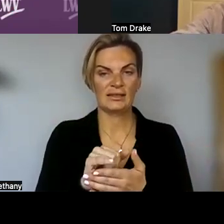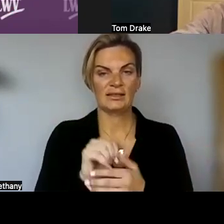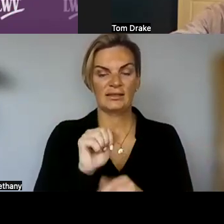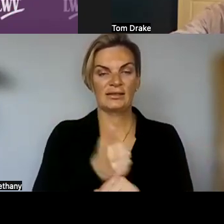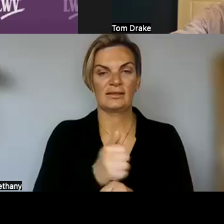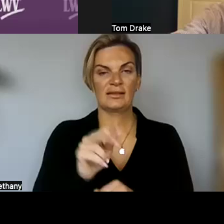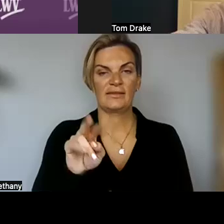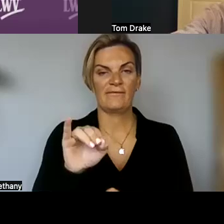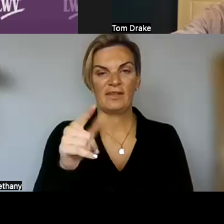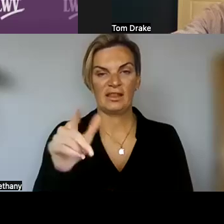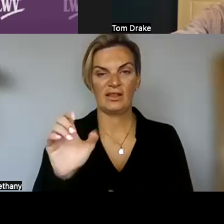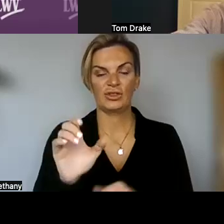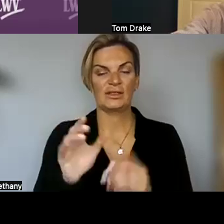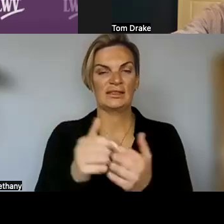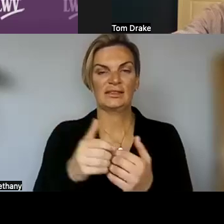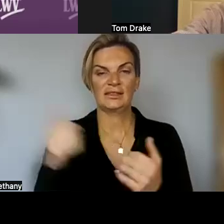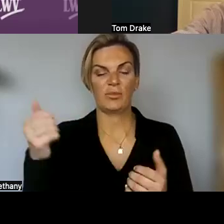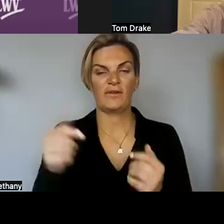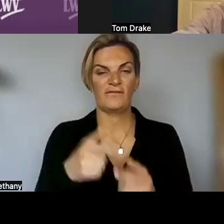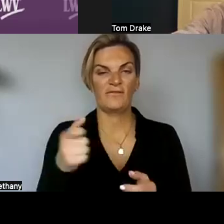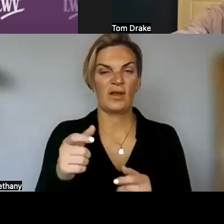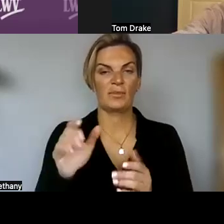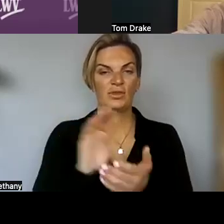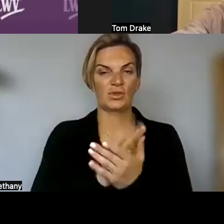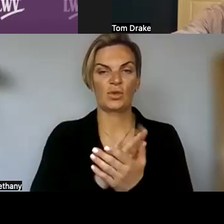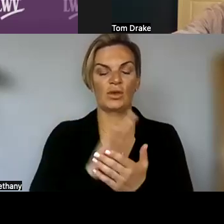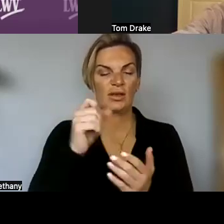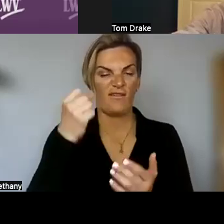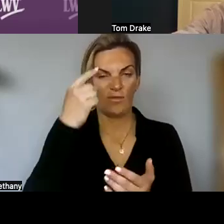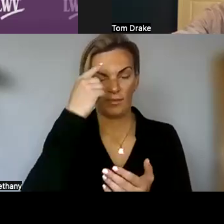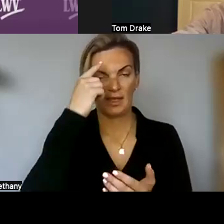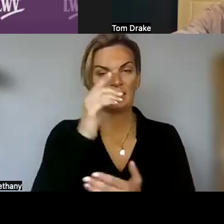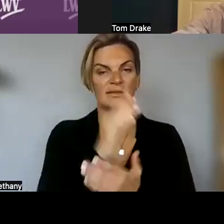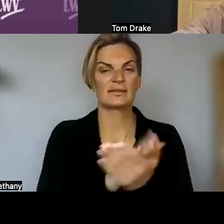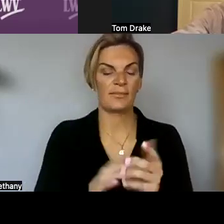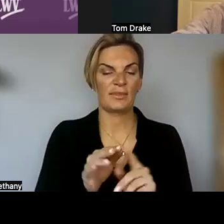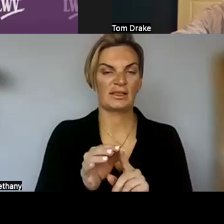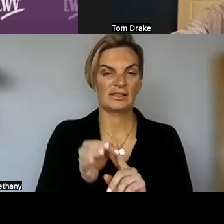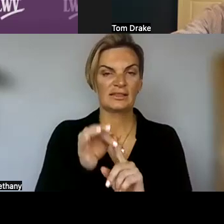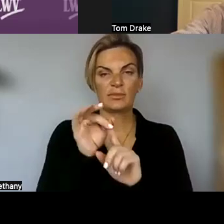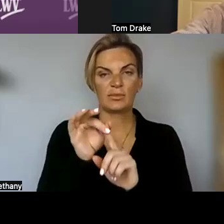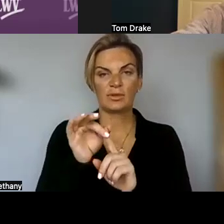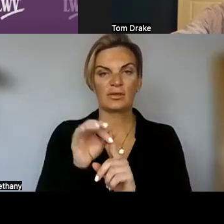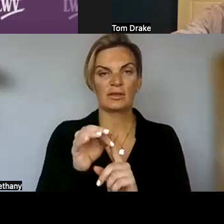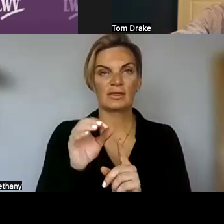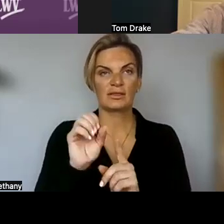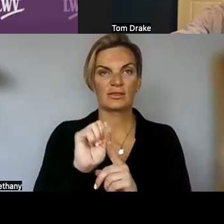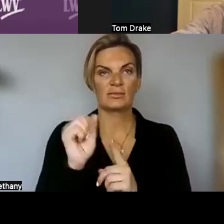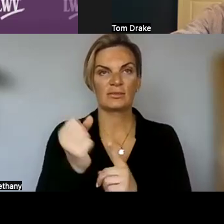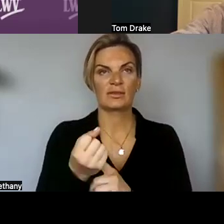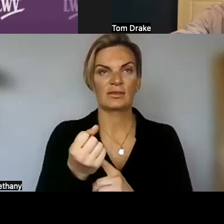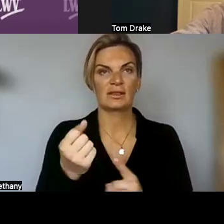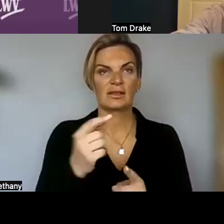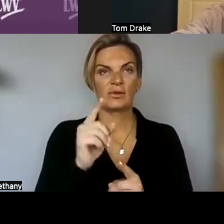be separate from the school government, except in certain circumstances in the larger cities where the mayor does have mayoral